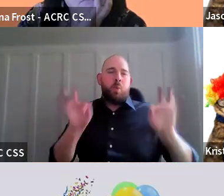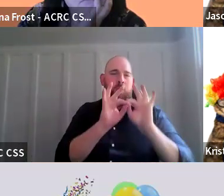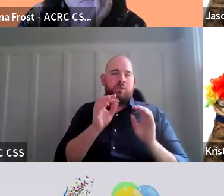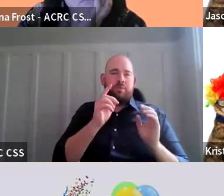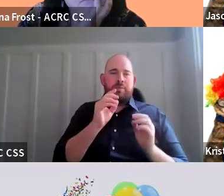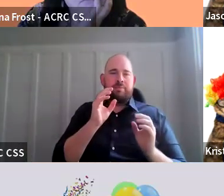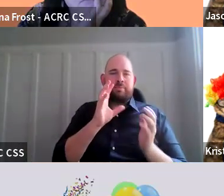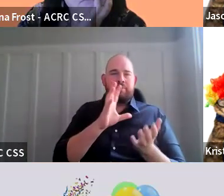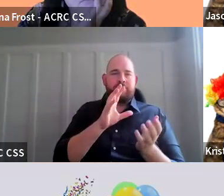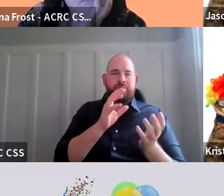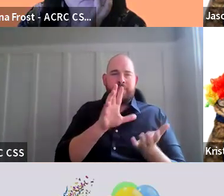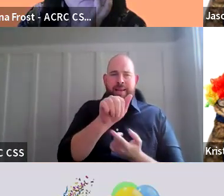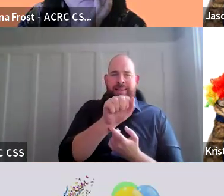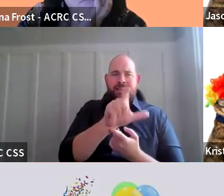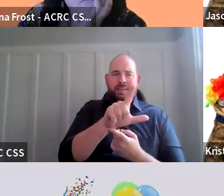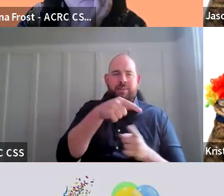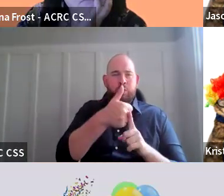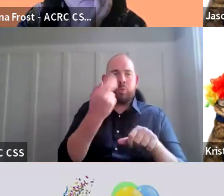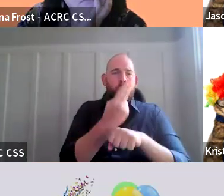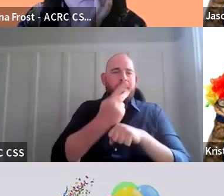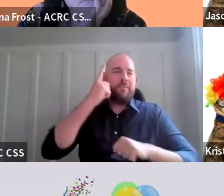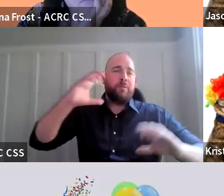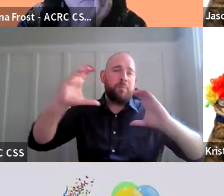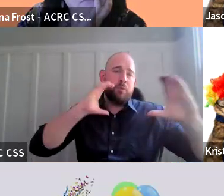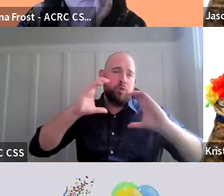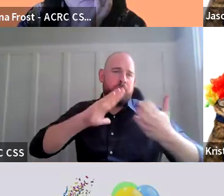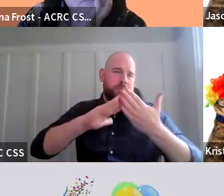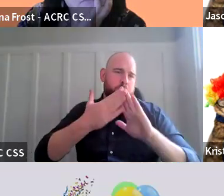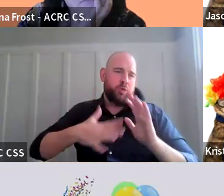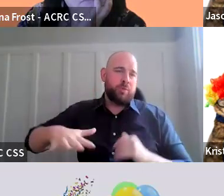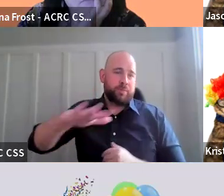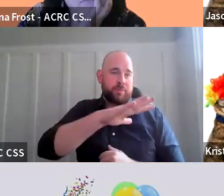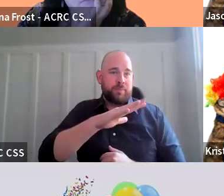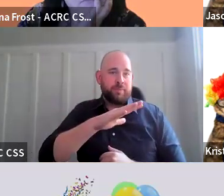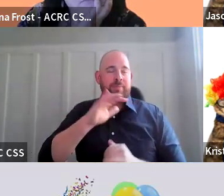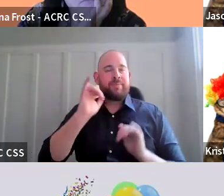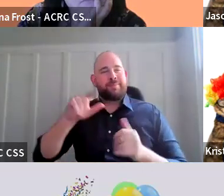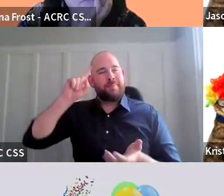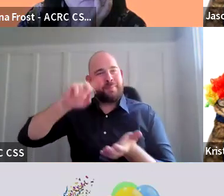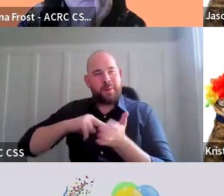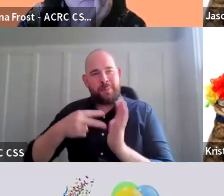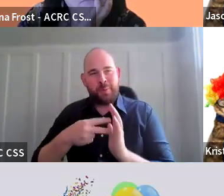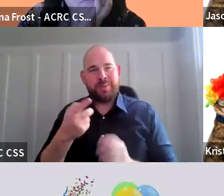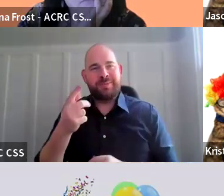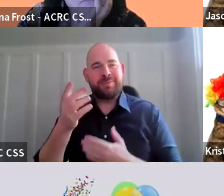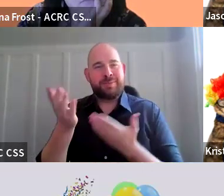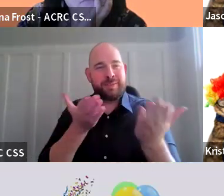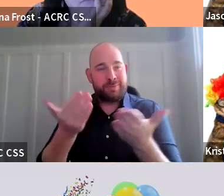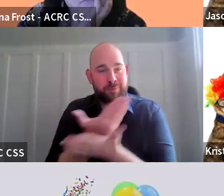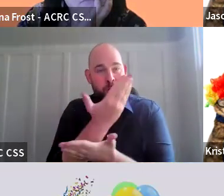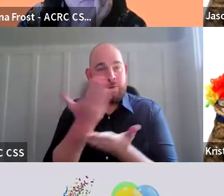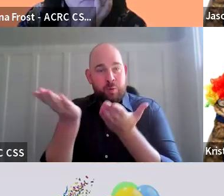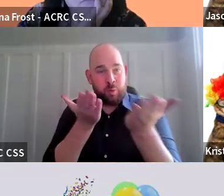might be a limited type of communication, it's very important that ASL is used in the